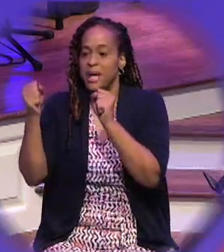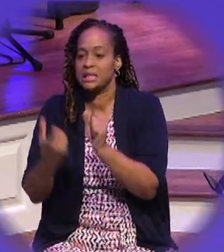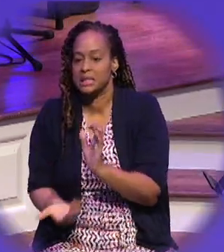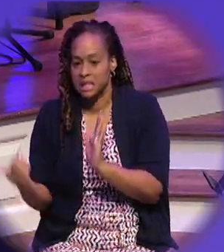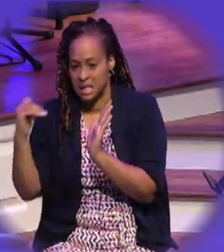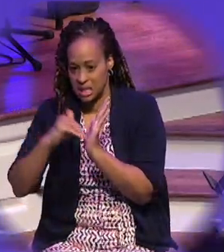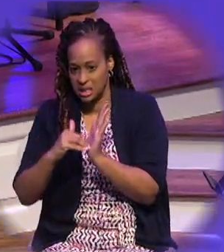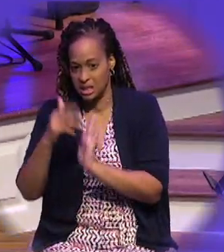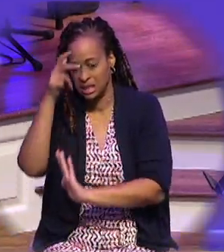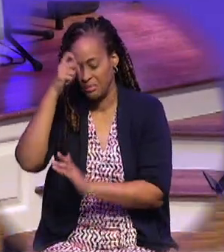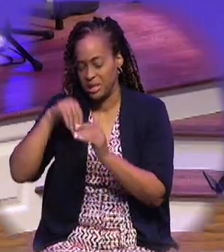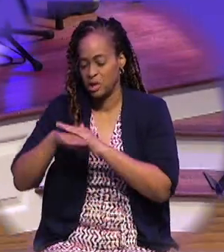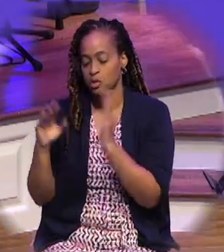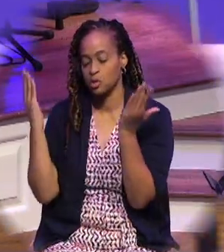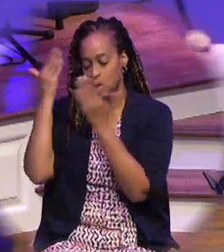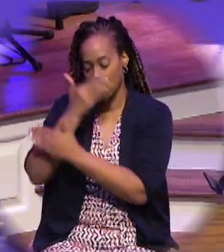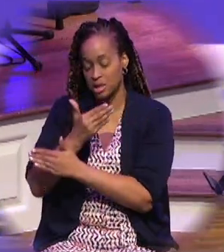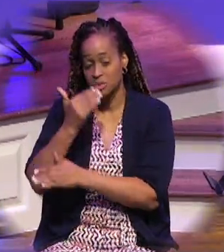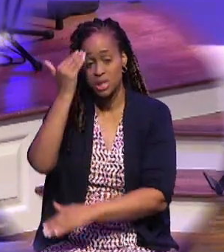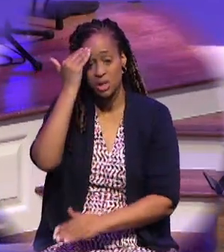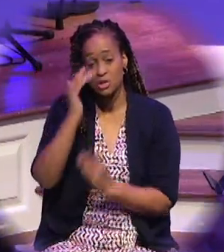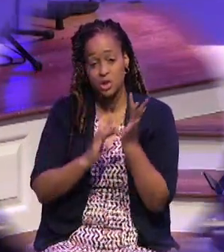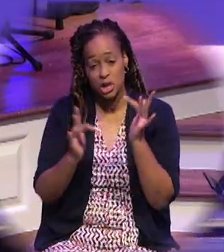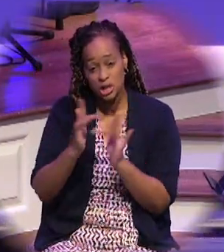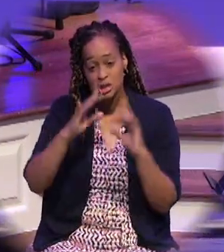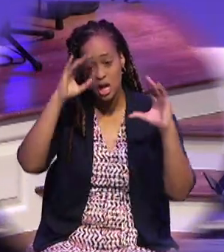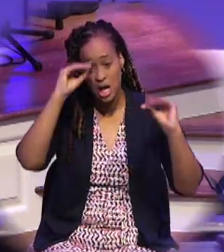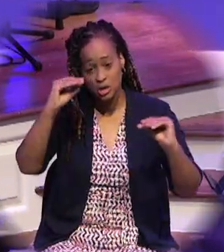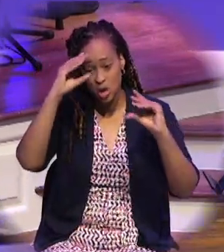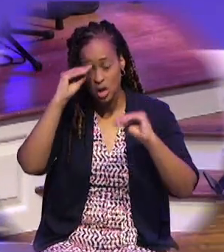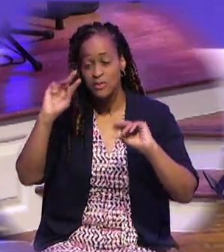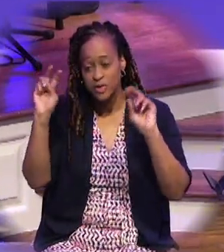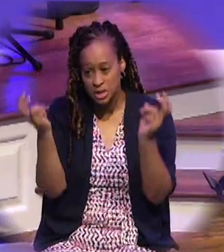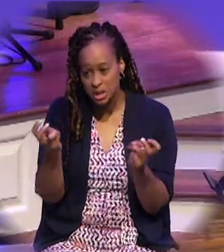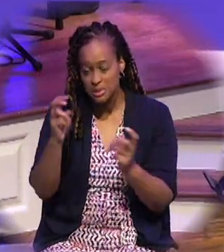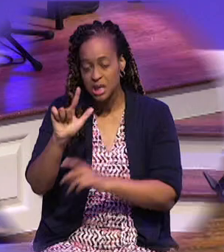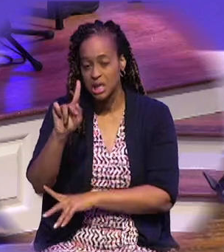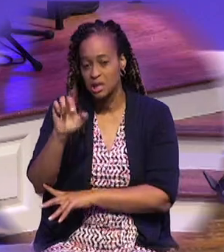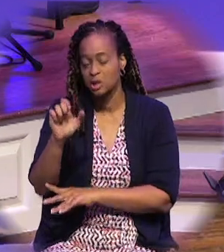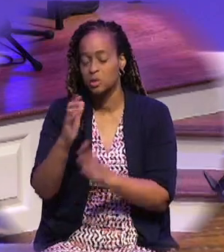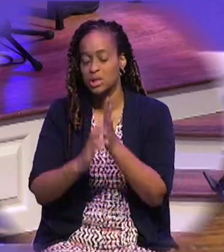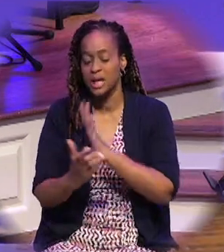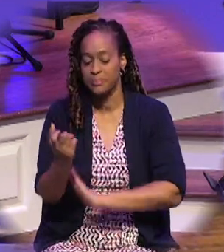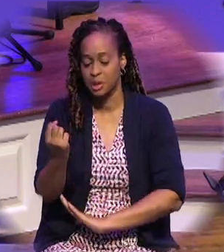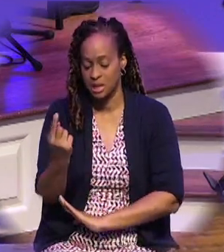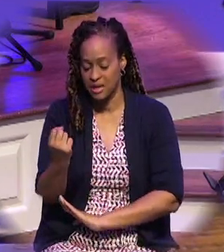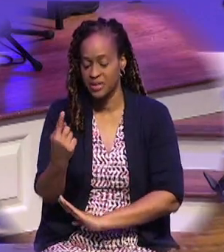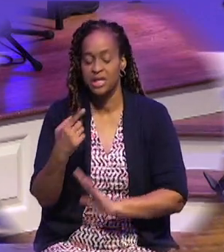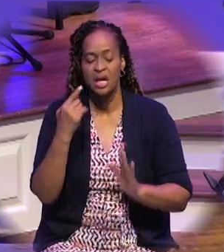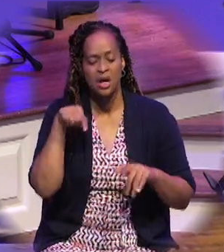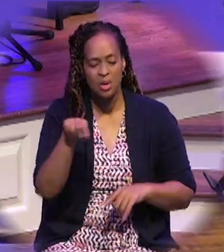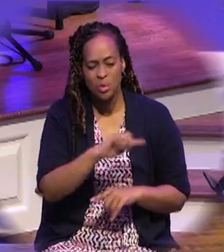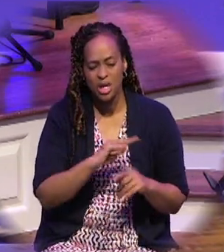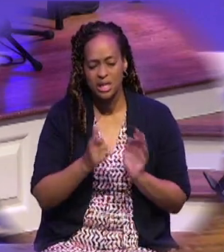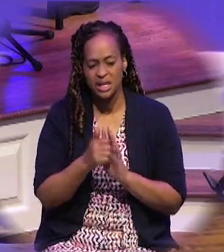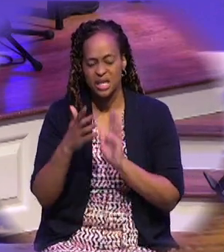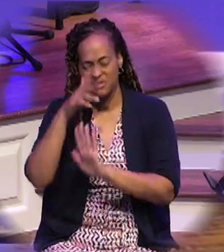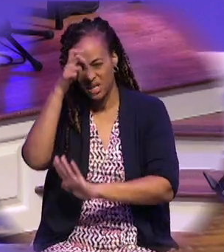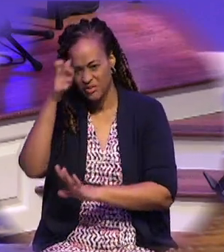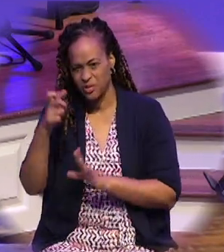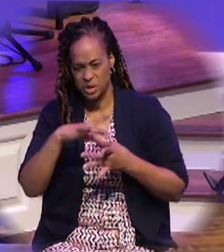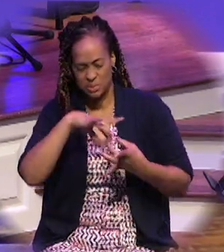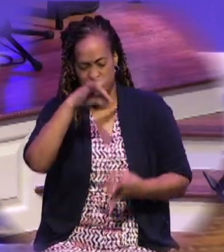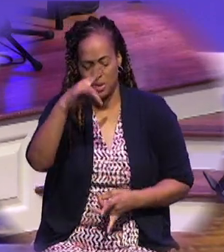into darkness. We know this because Jesus taught on the subject in Luke chapter 11, and he said, when an impure spirit comes out of a